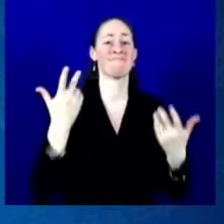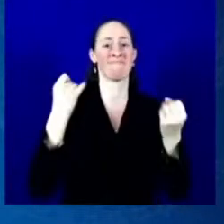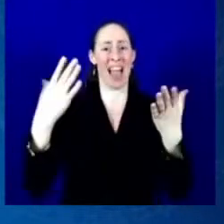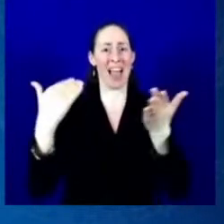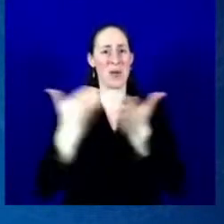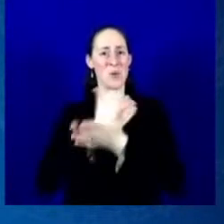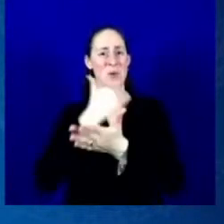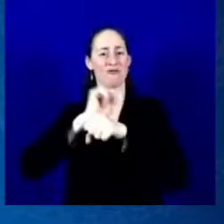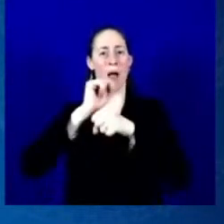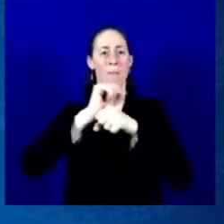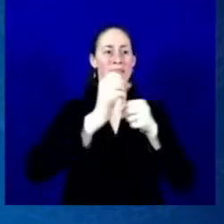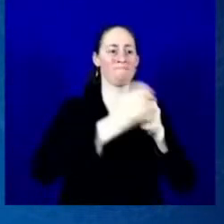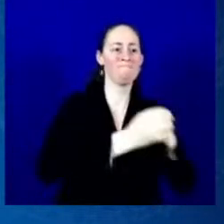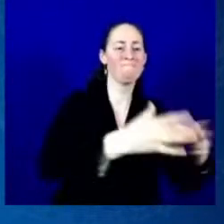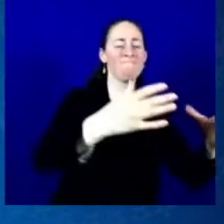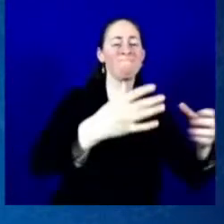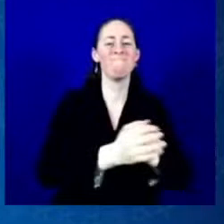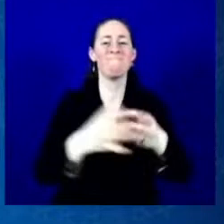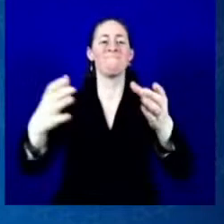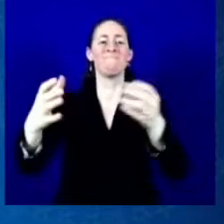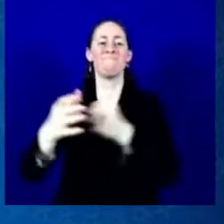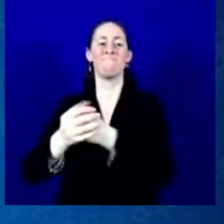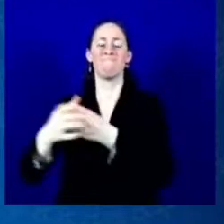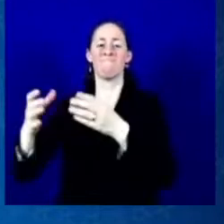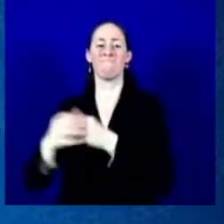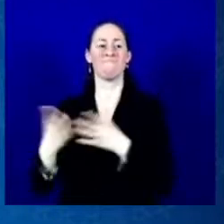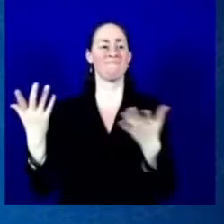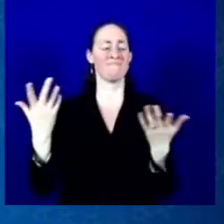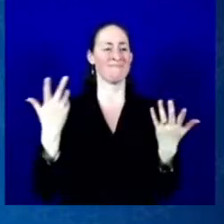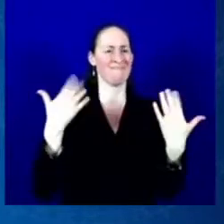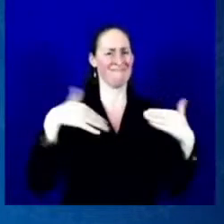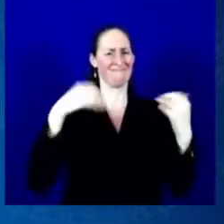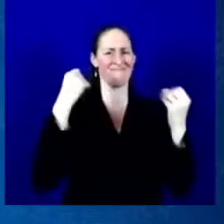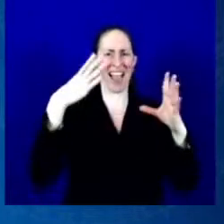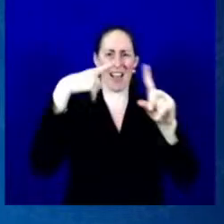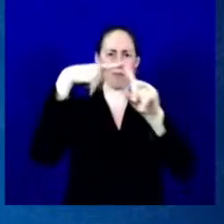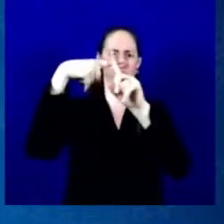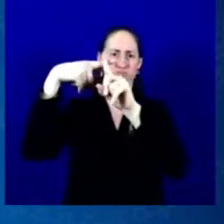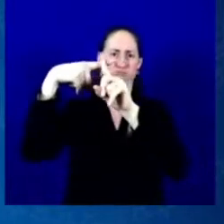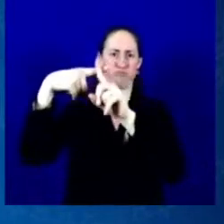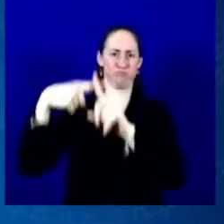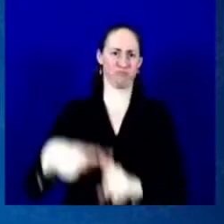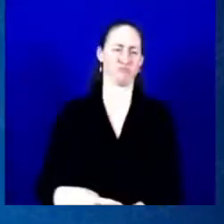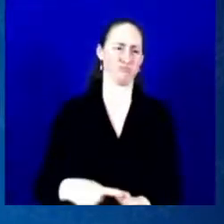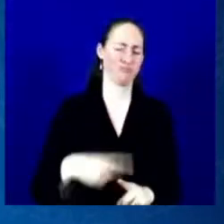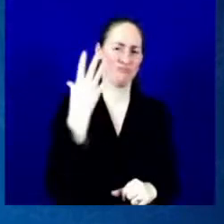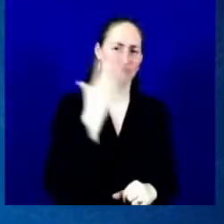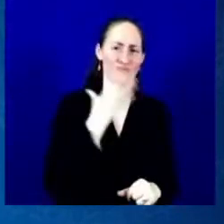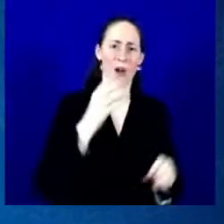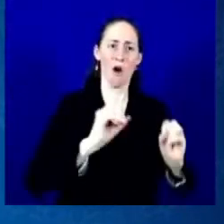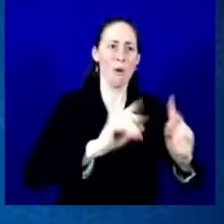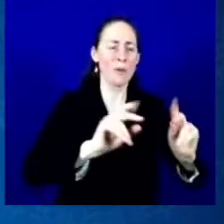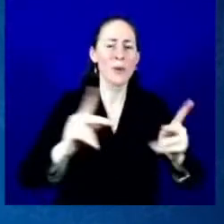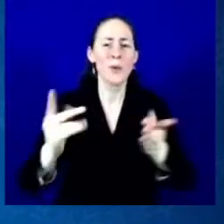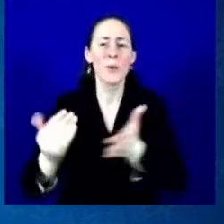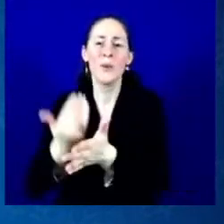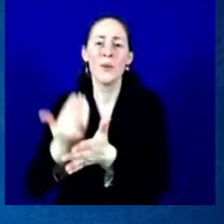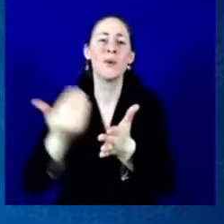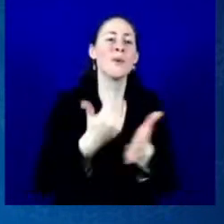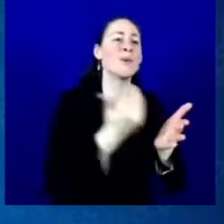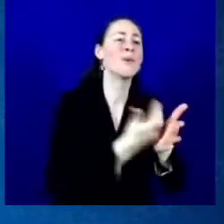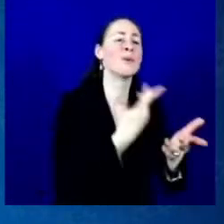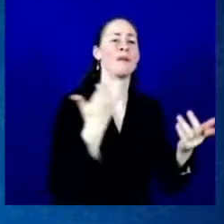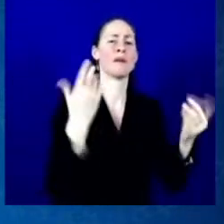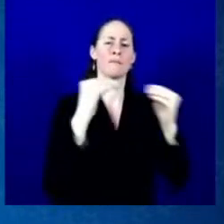people. They can see it, feel it in their own lives. Opening doors of opportunity, guaranteeing some more fairness and justice. That's the essence